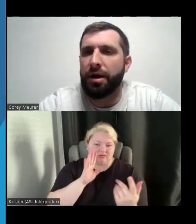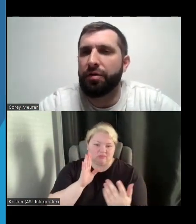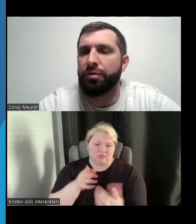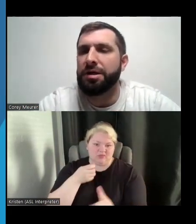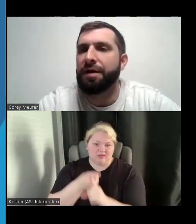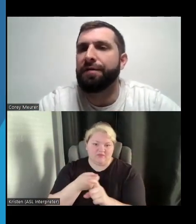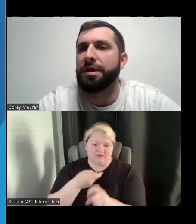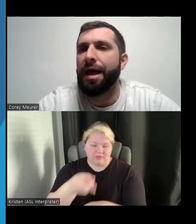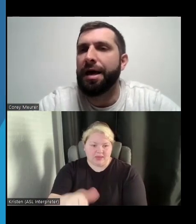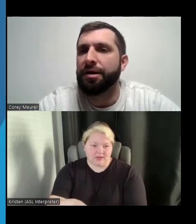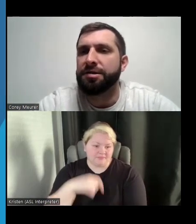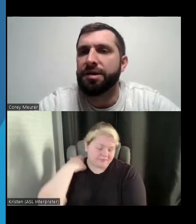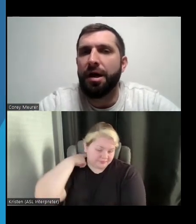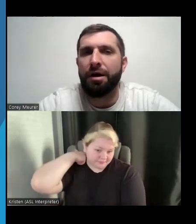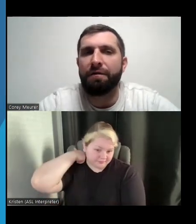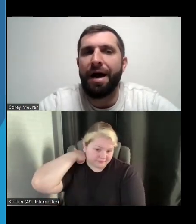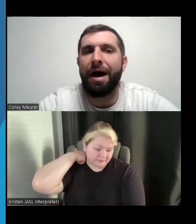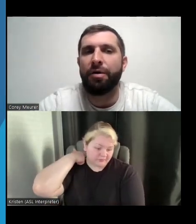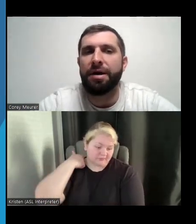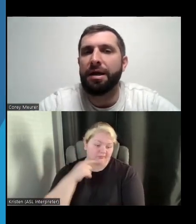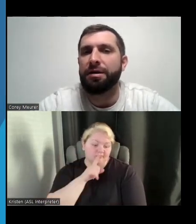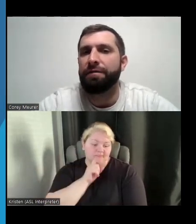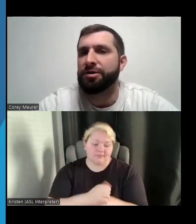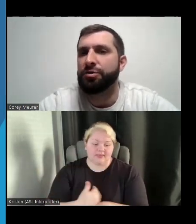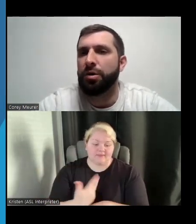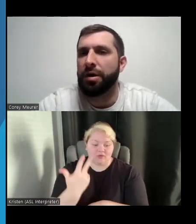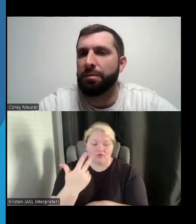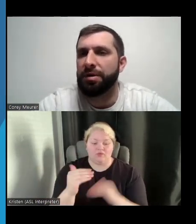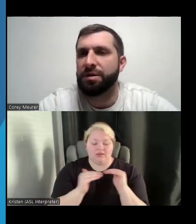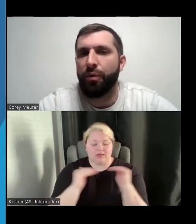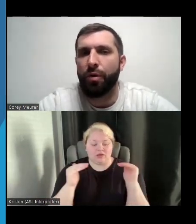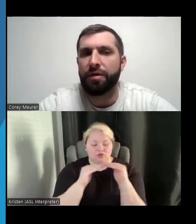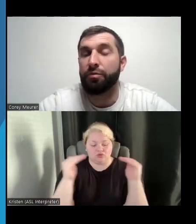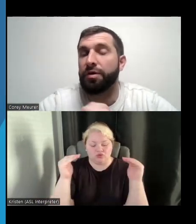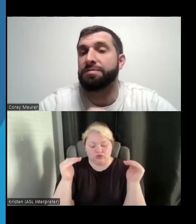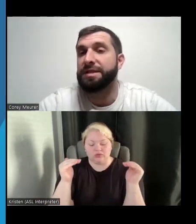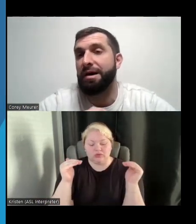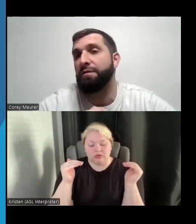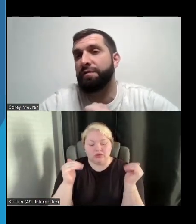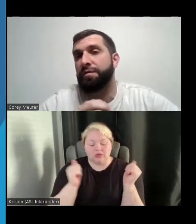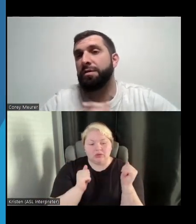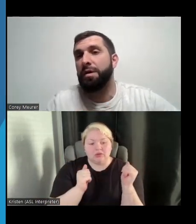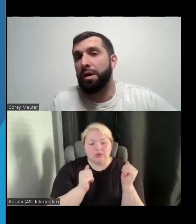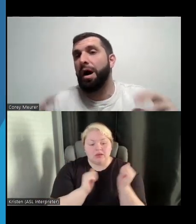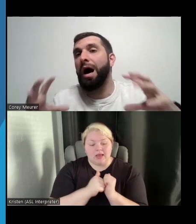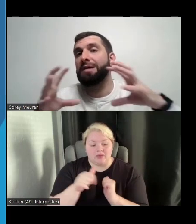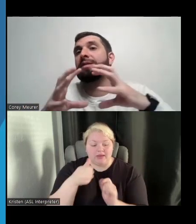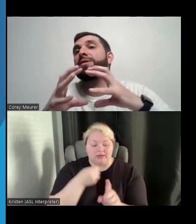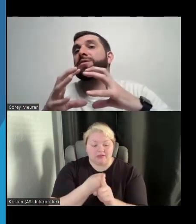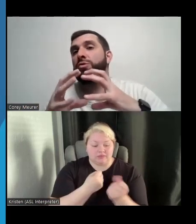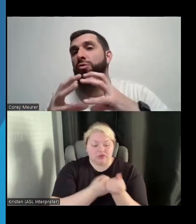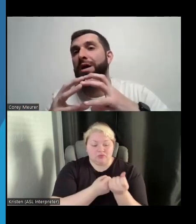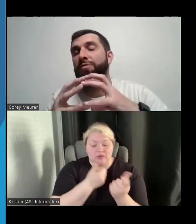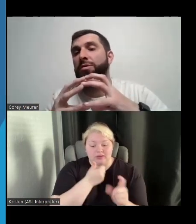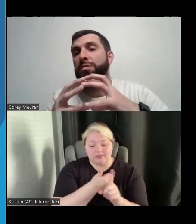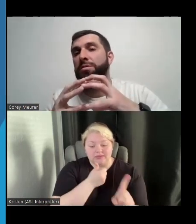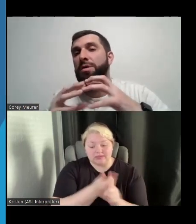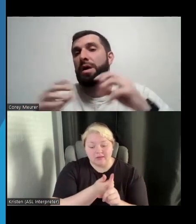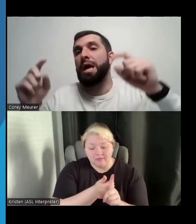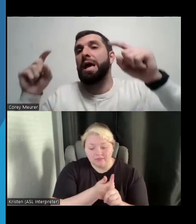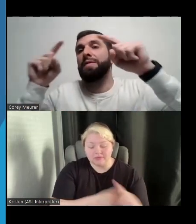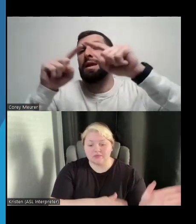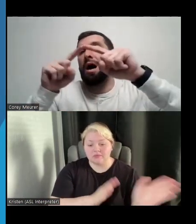really looking at 3 different layers of how an individual can be supported through themselves, us at the school